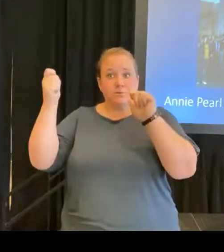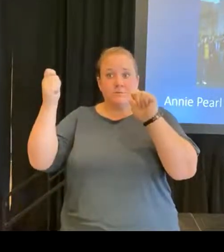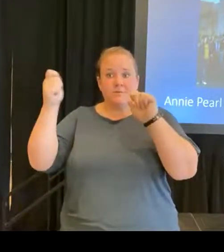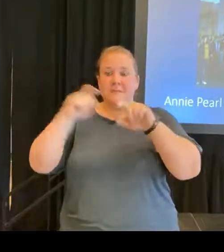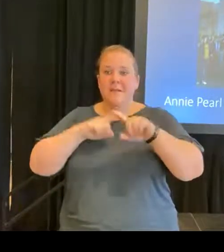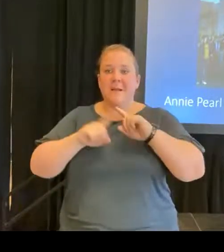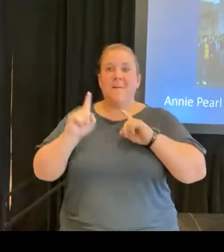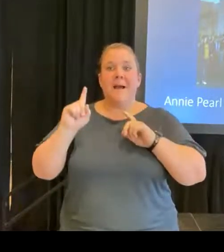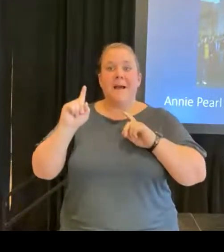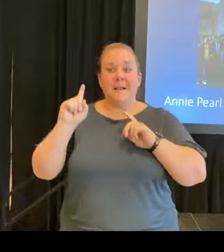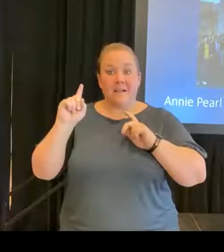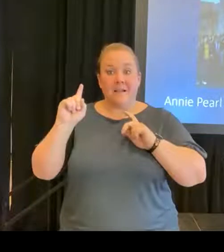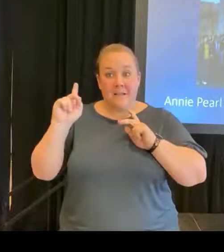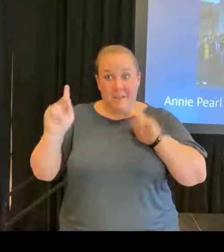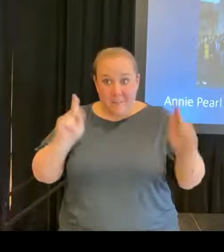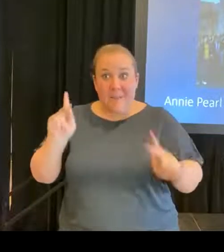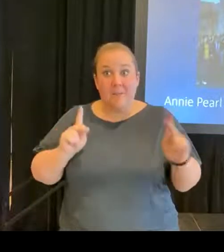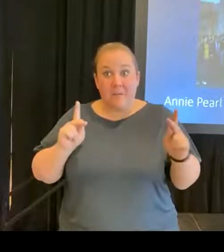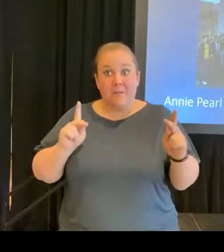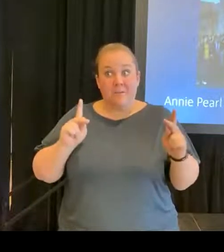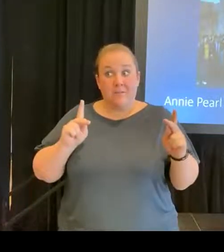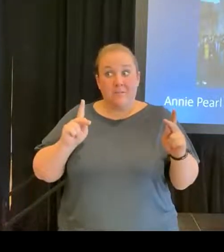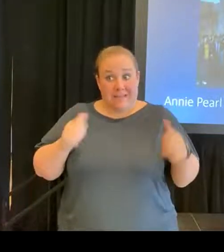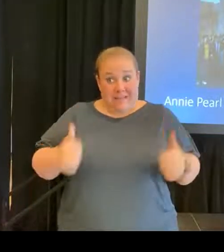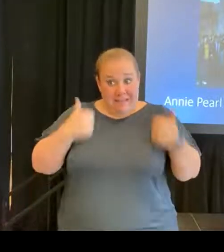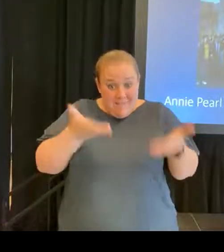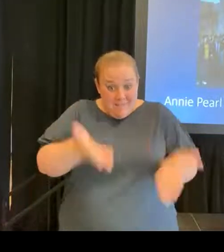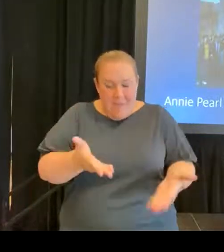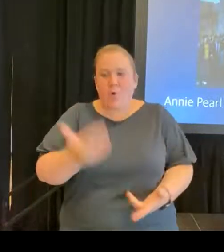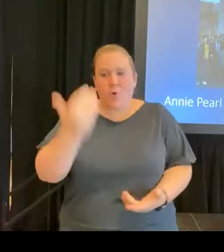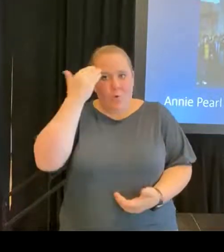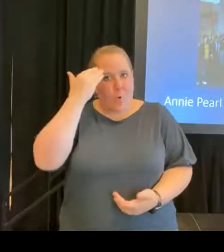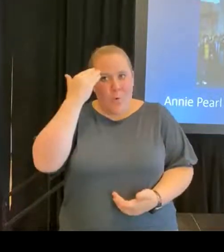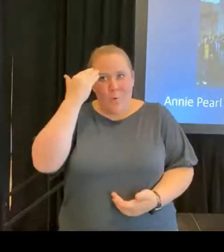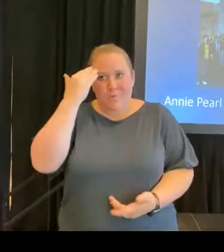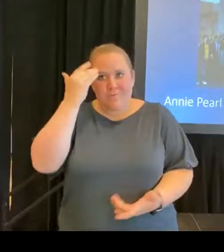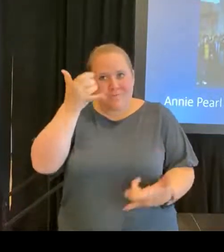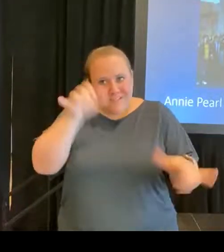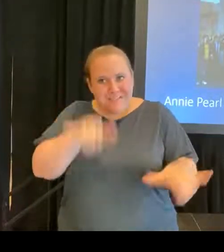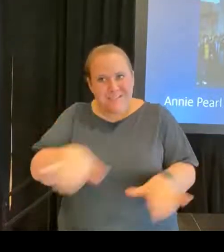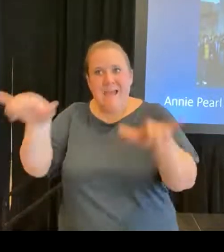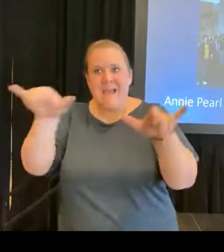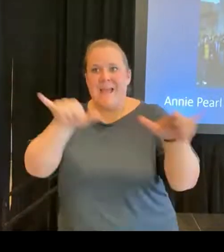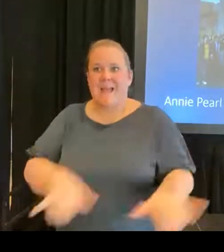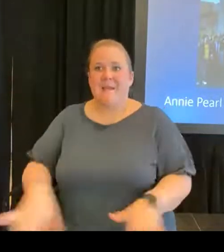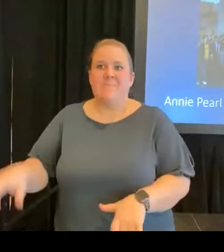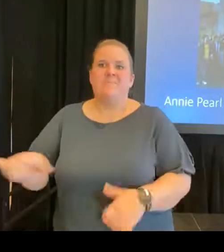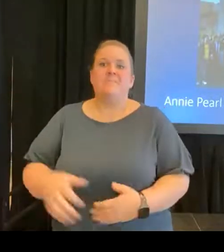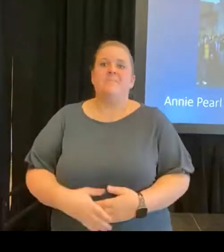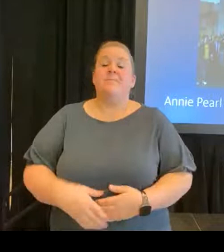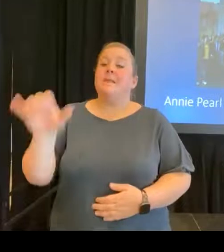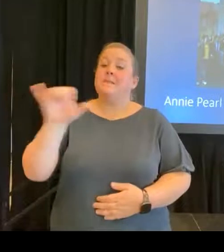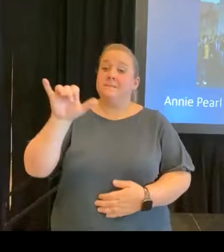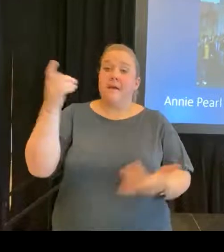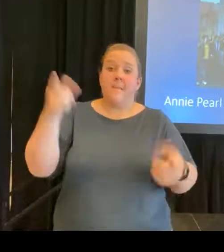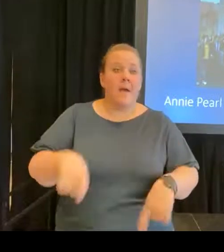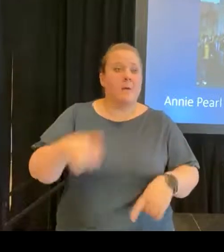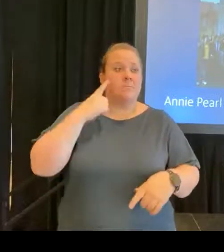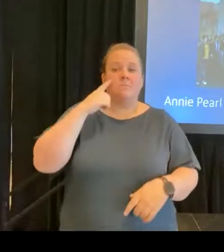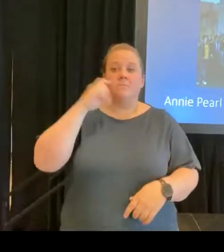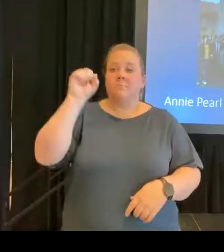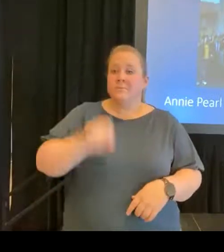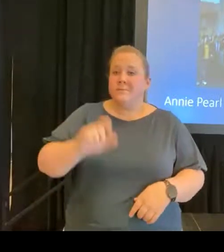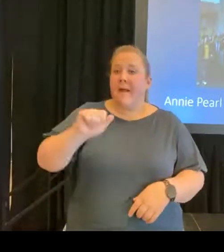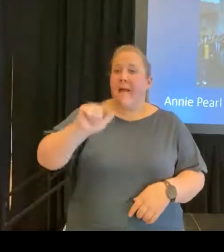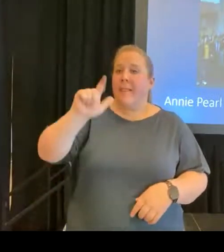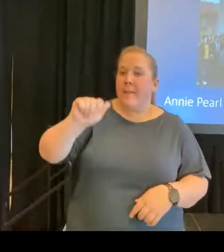the people of the local knew not to do it. The same thing is happening in places like Selma, Alabama, and all these places. Now, a